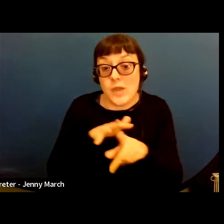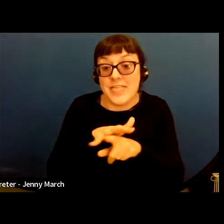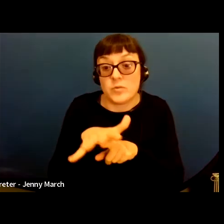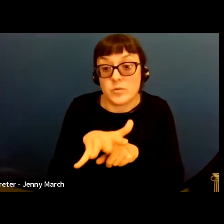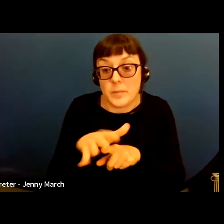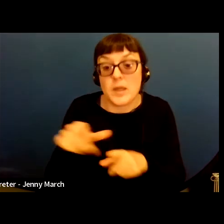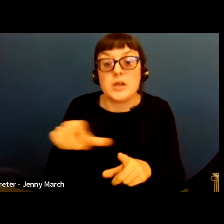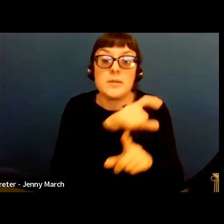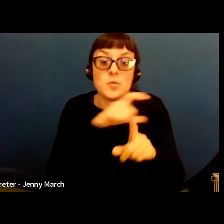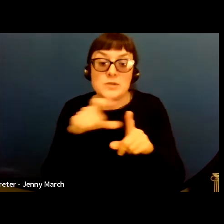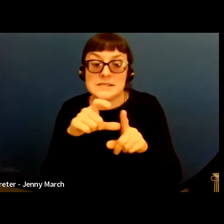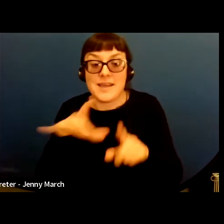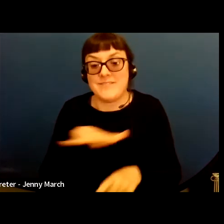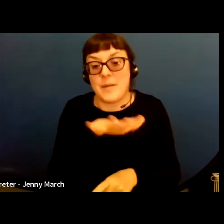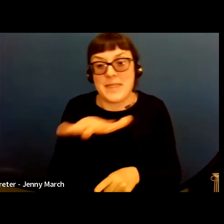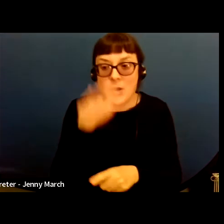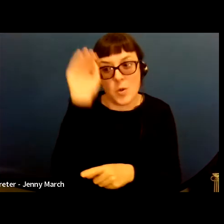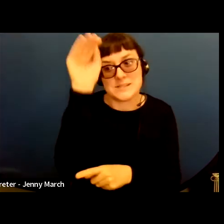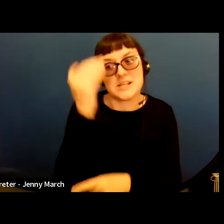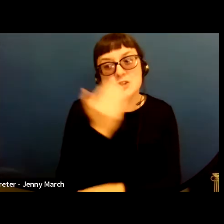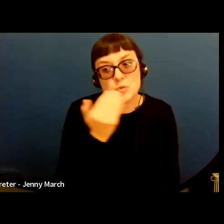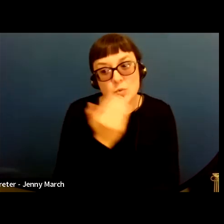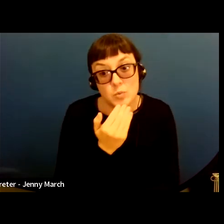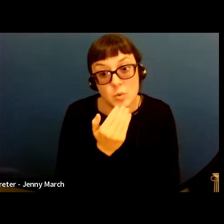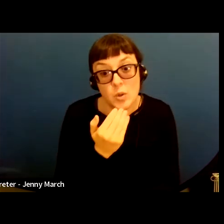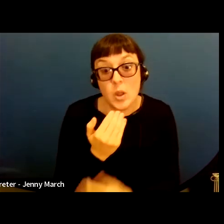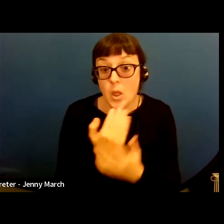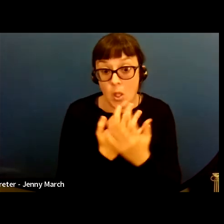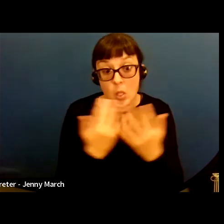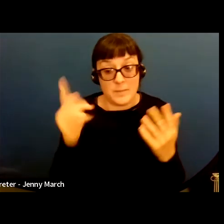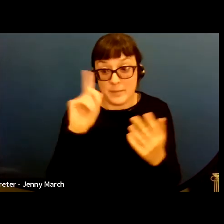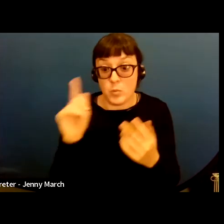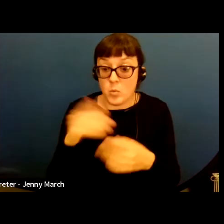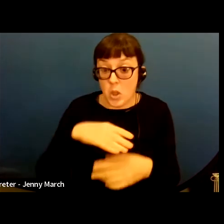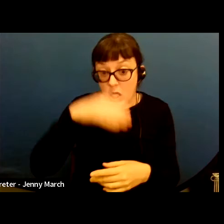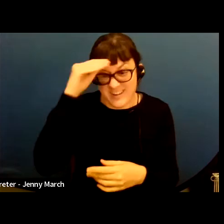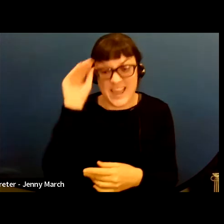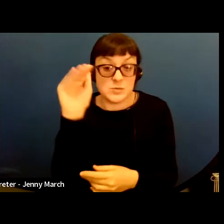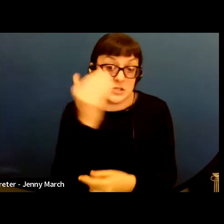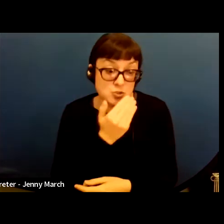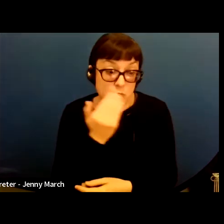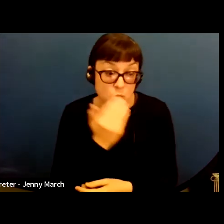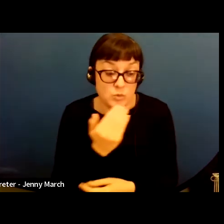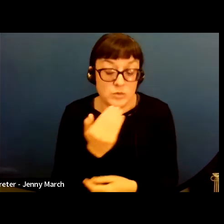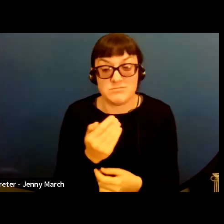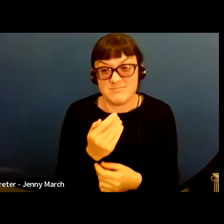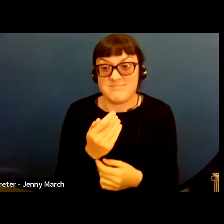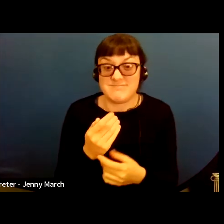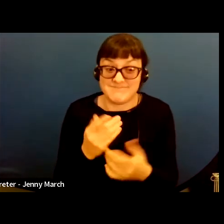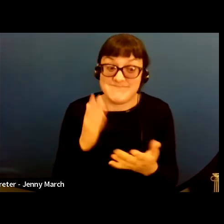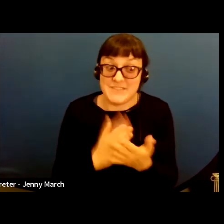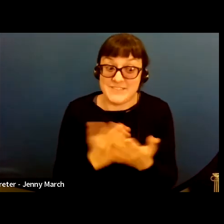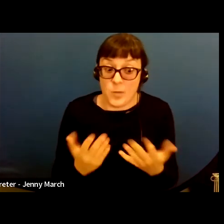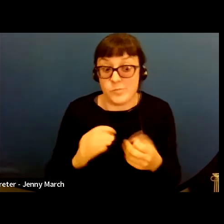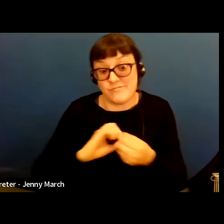sort of out of school learning level. More and more people are learning out of school, especially within the COVID pandemic,